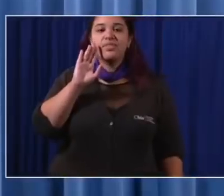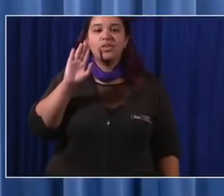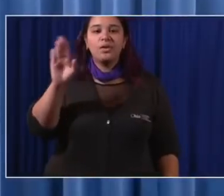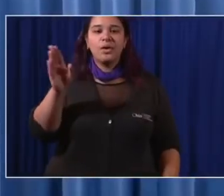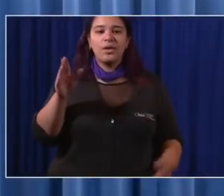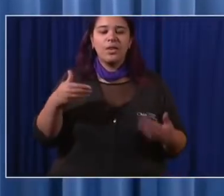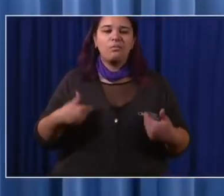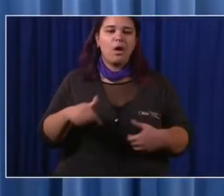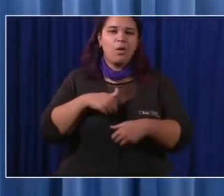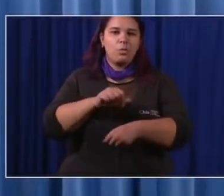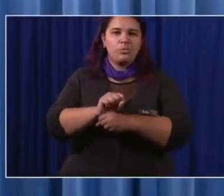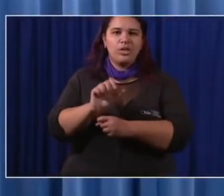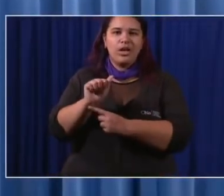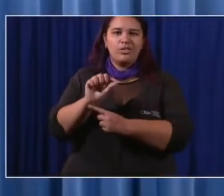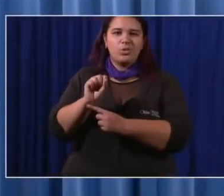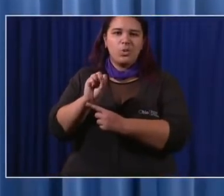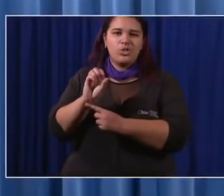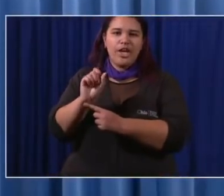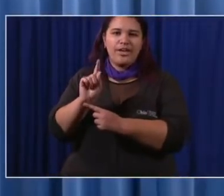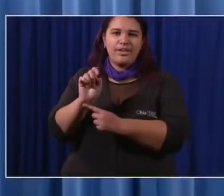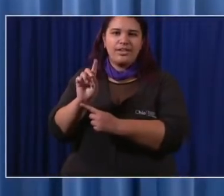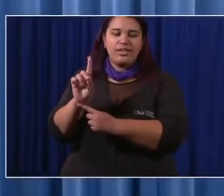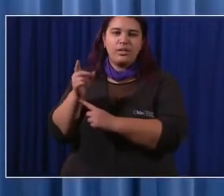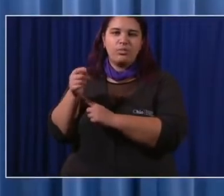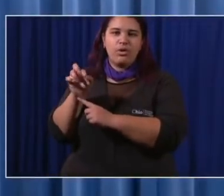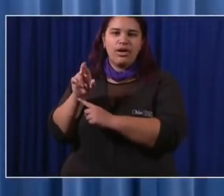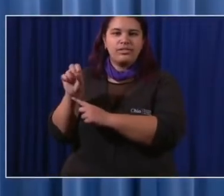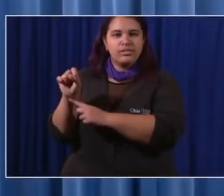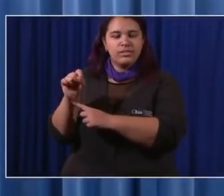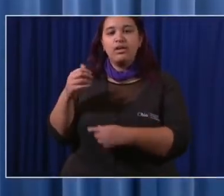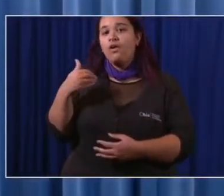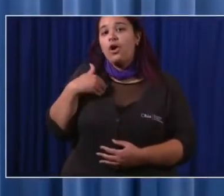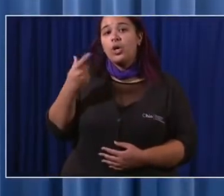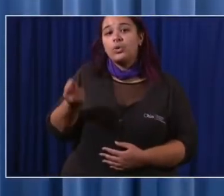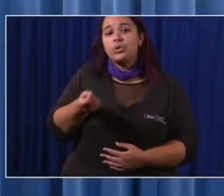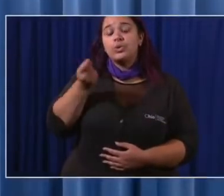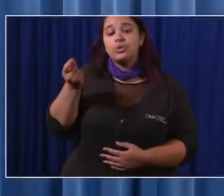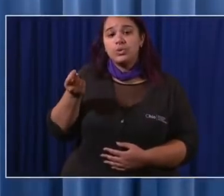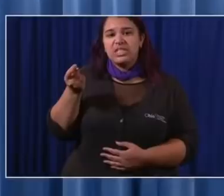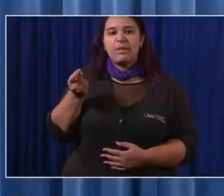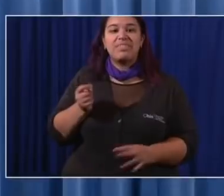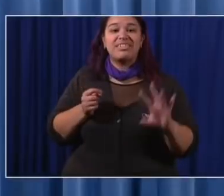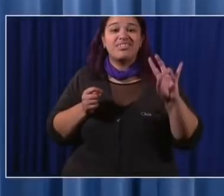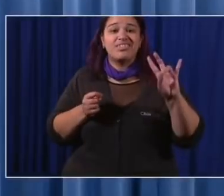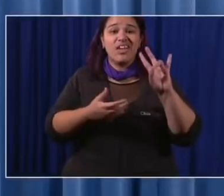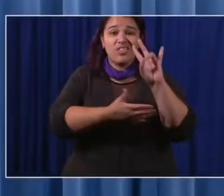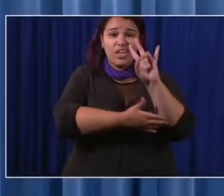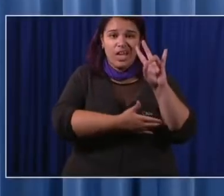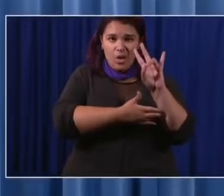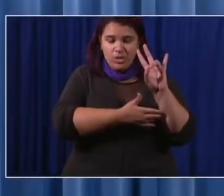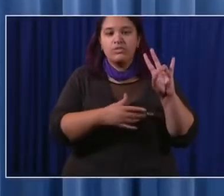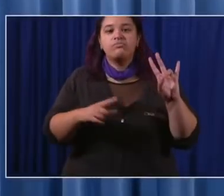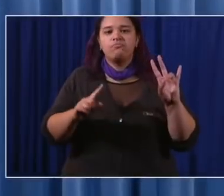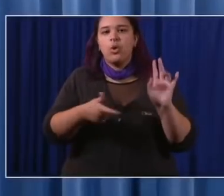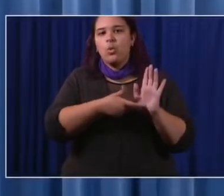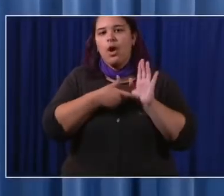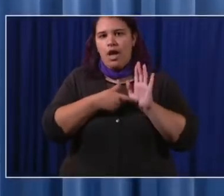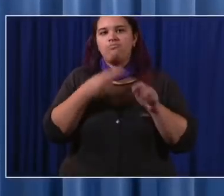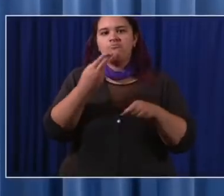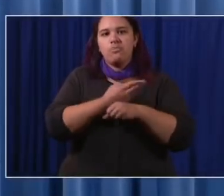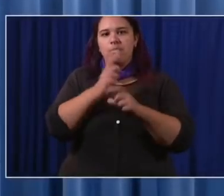the Associated Press. On Tuesday, you required a mask mandate in 7 counties, and today you said 12